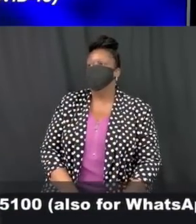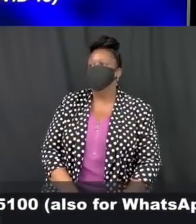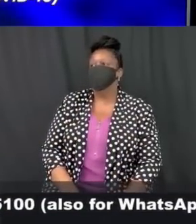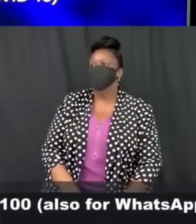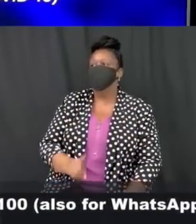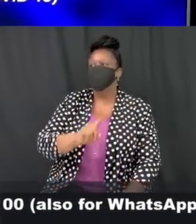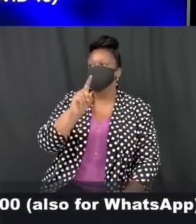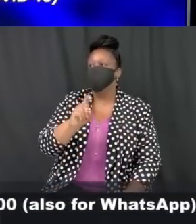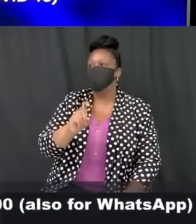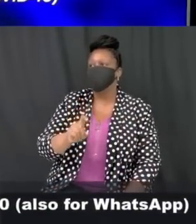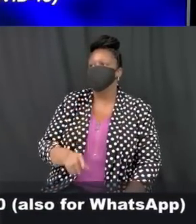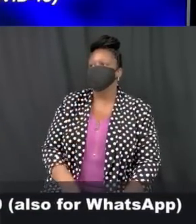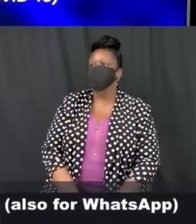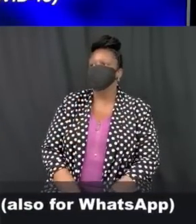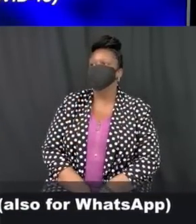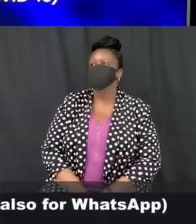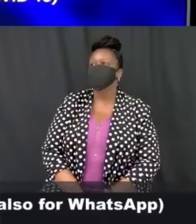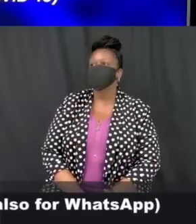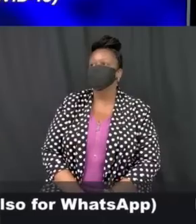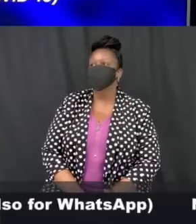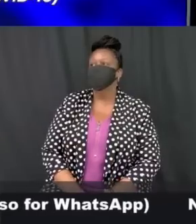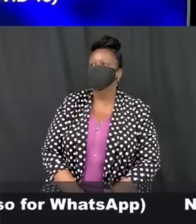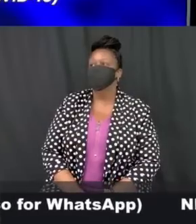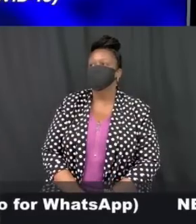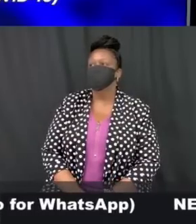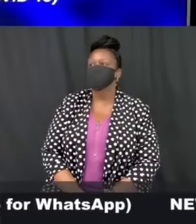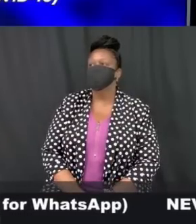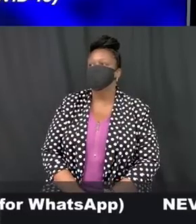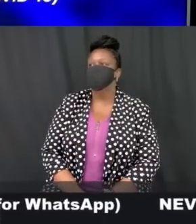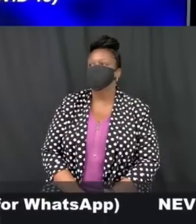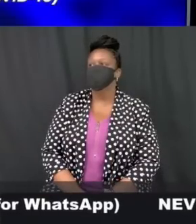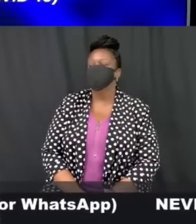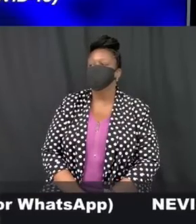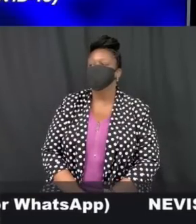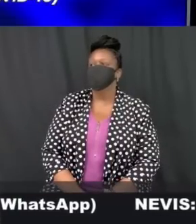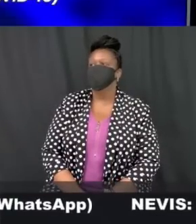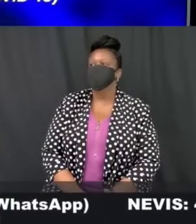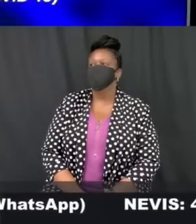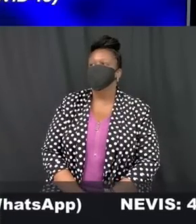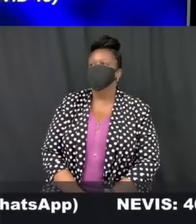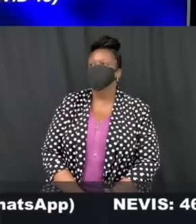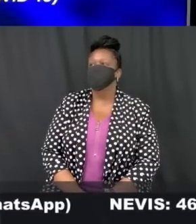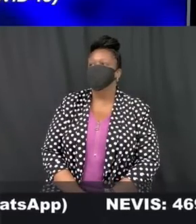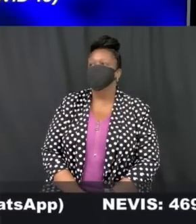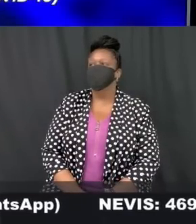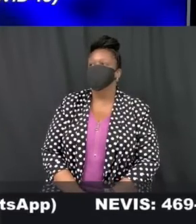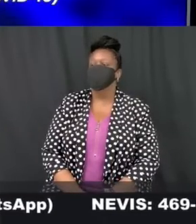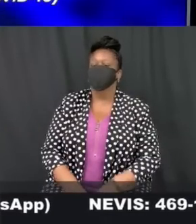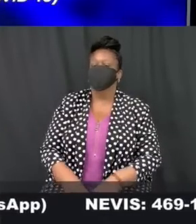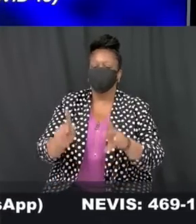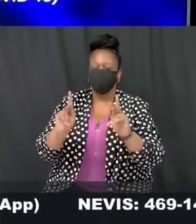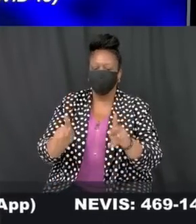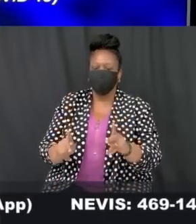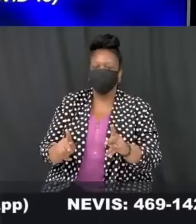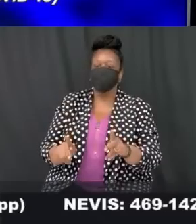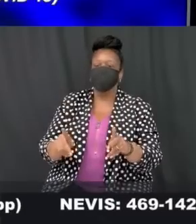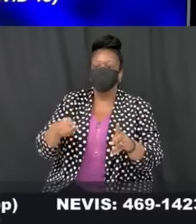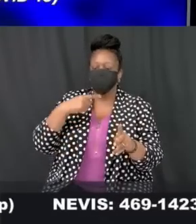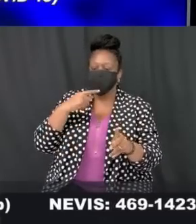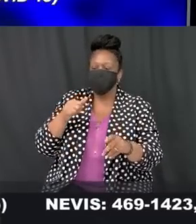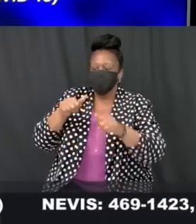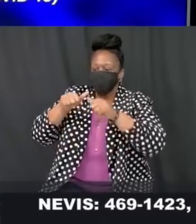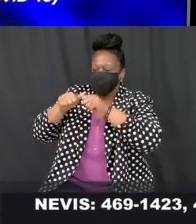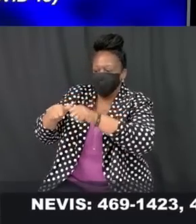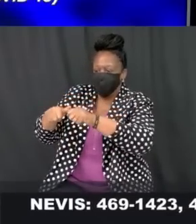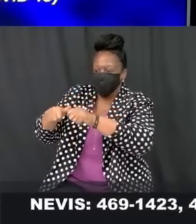a statement first and then the question follows. I was allowed to quarantine. This means that